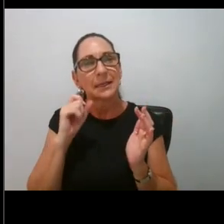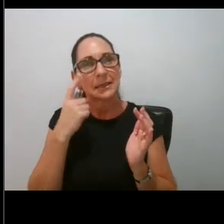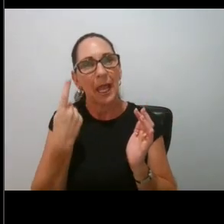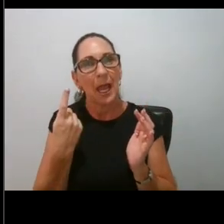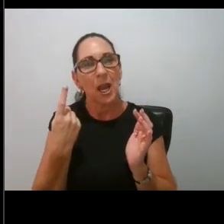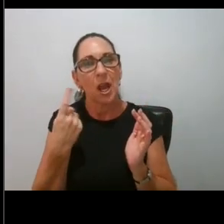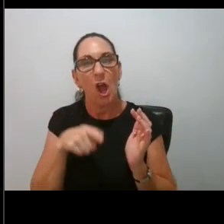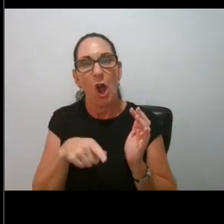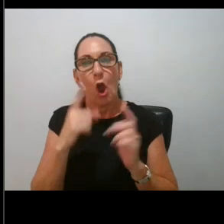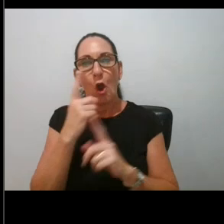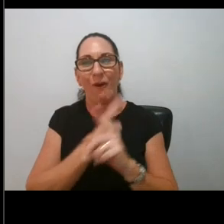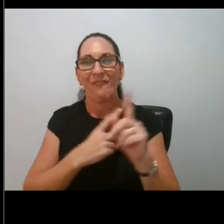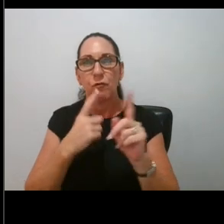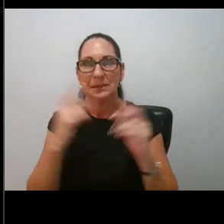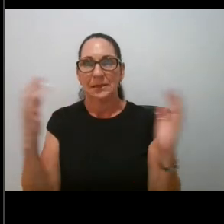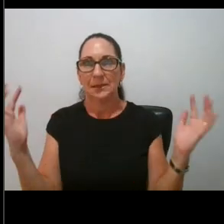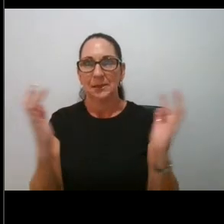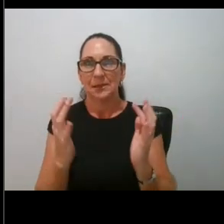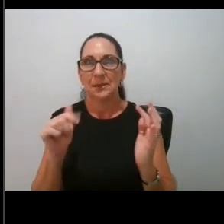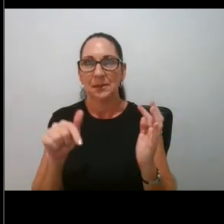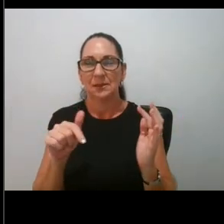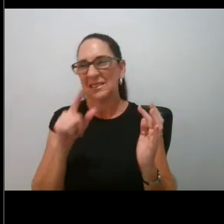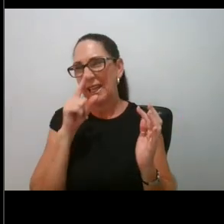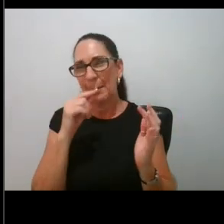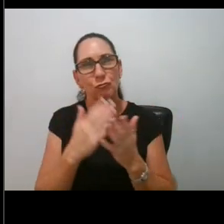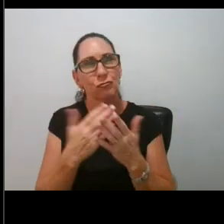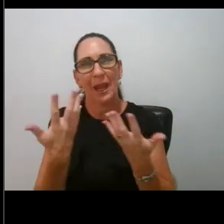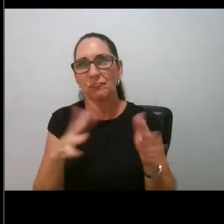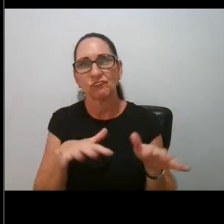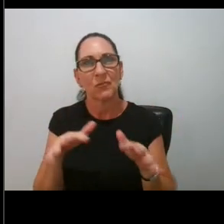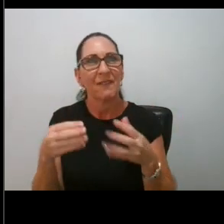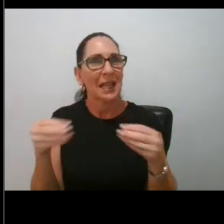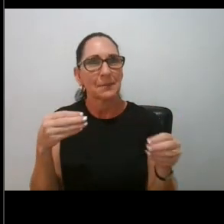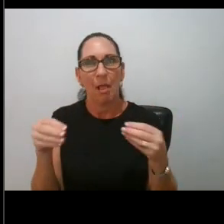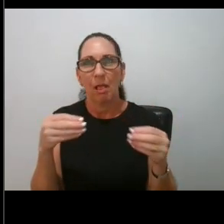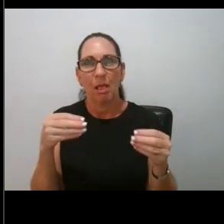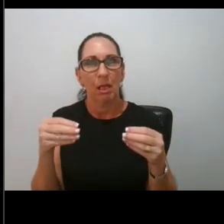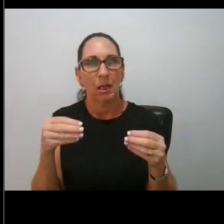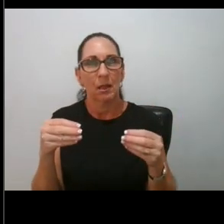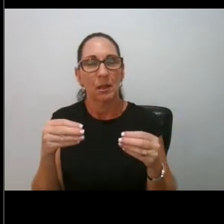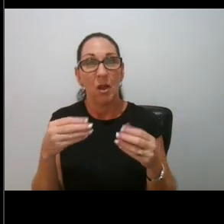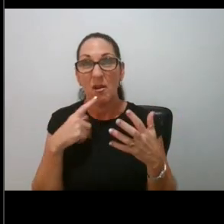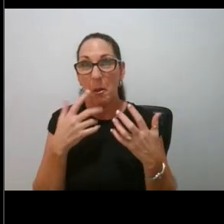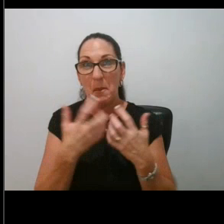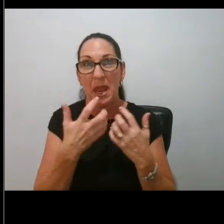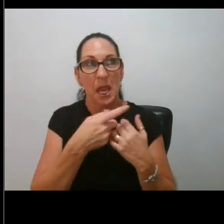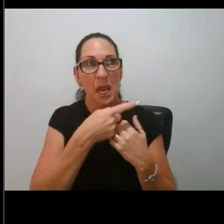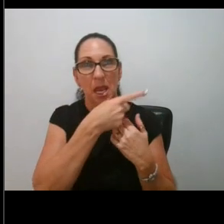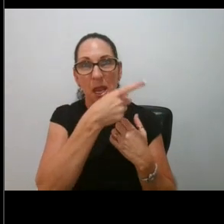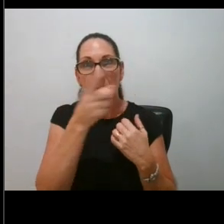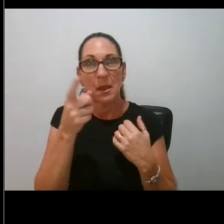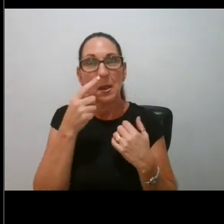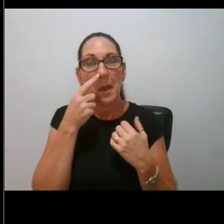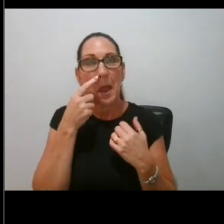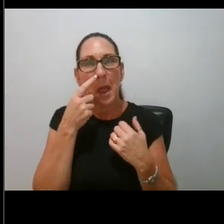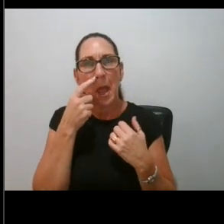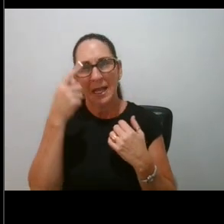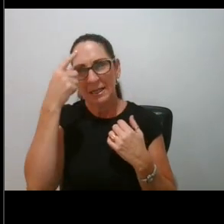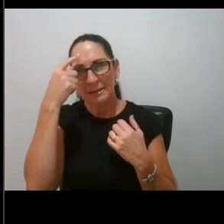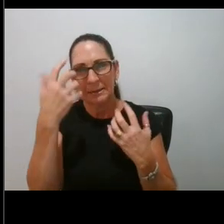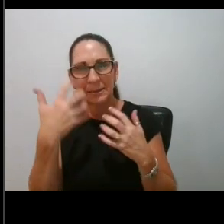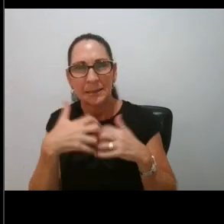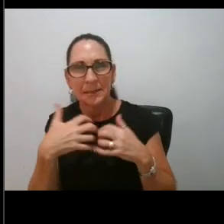really flexible process, and practitioners often put a lot of thought into designing a process